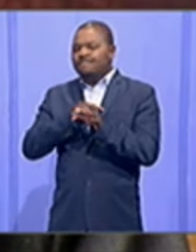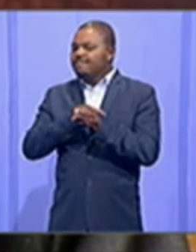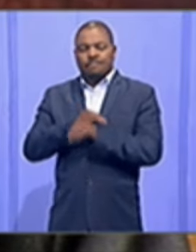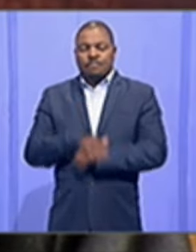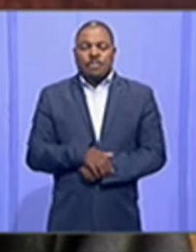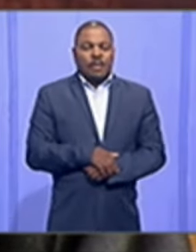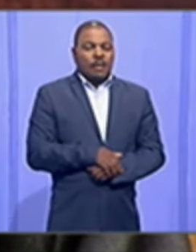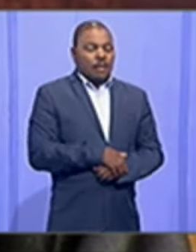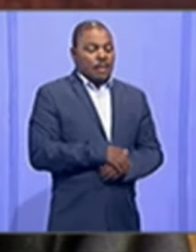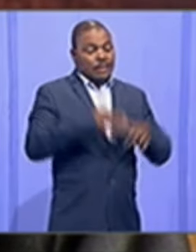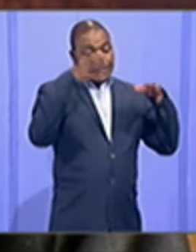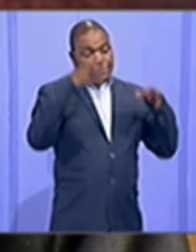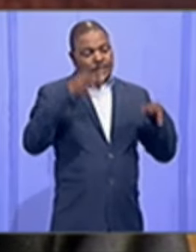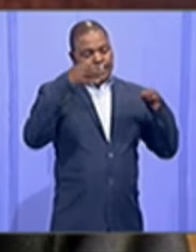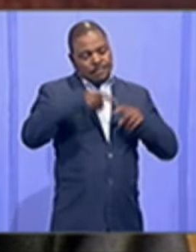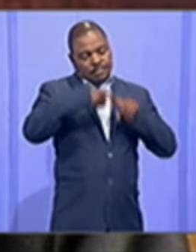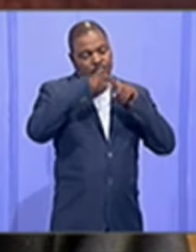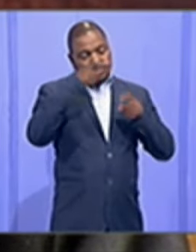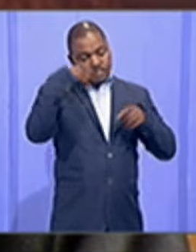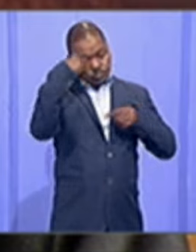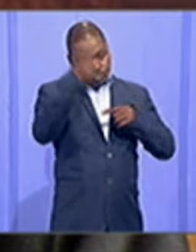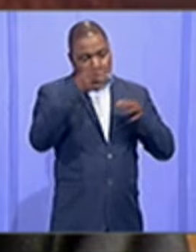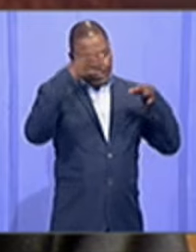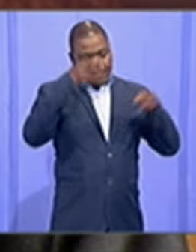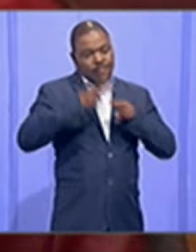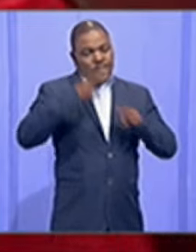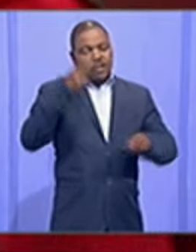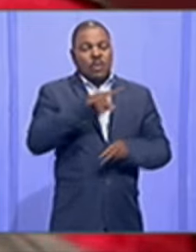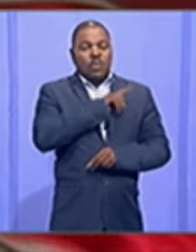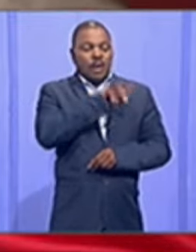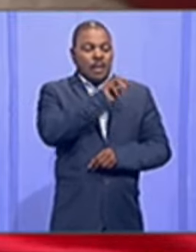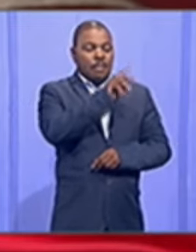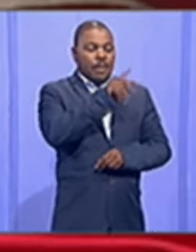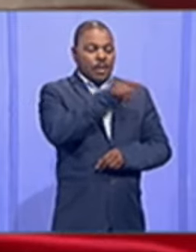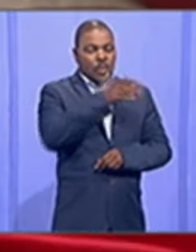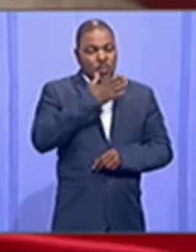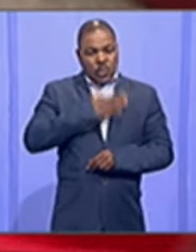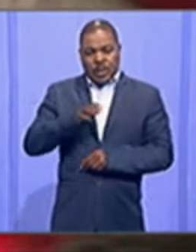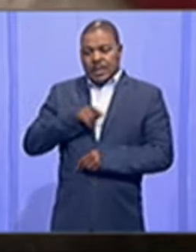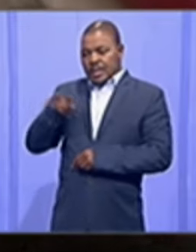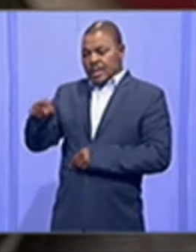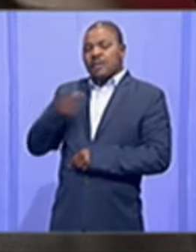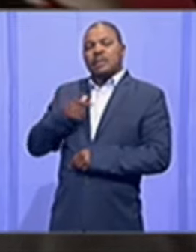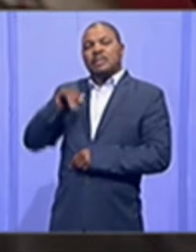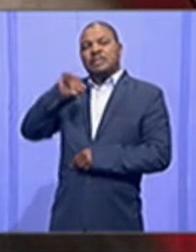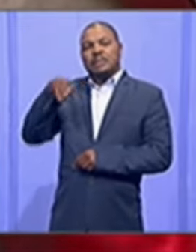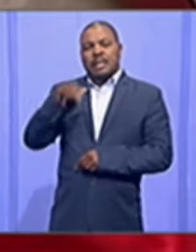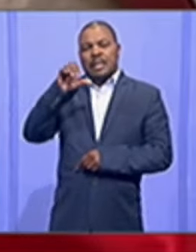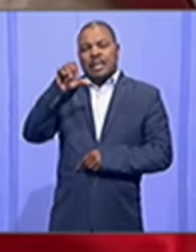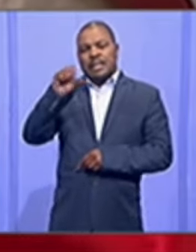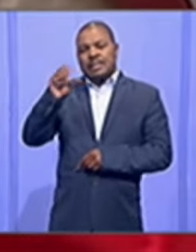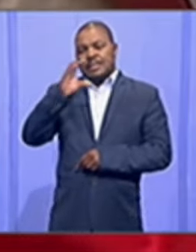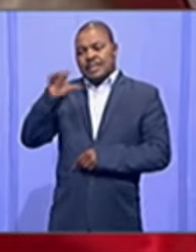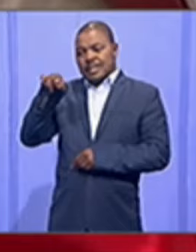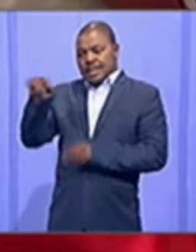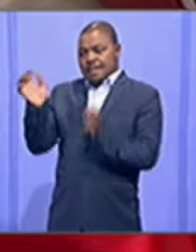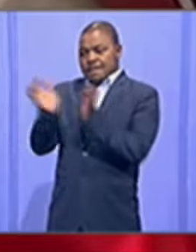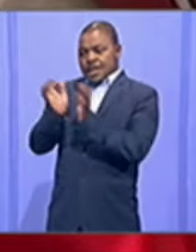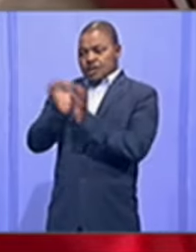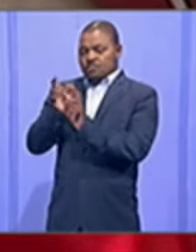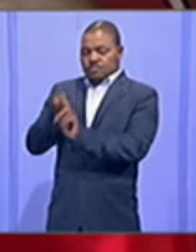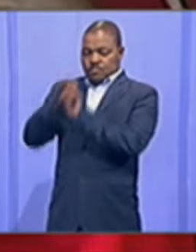Katlholo e ferile go fitlha go sasa maetekong a mogatlo wa mokhondo we sizwe wa go thibela dulo ya commission ya ditirelo tsa boahlodi go ba JSC.